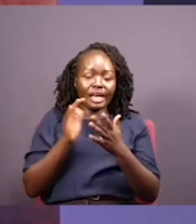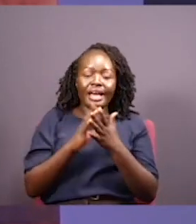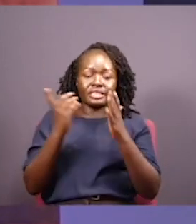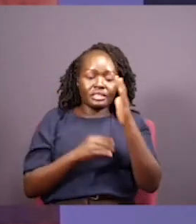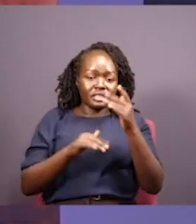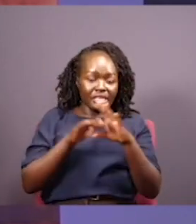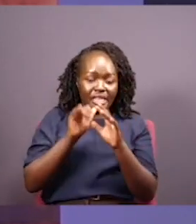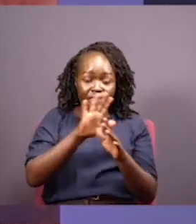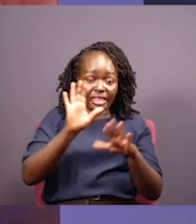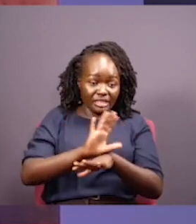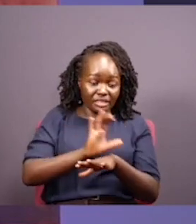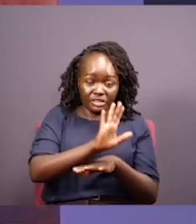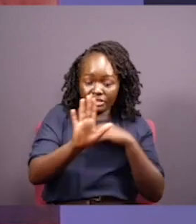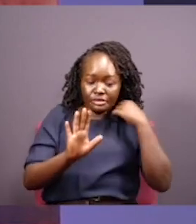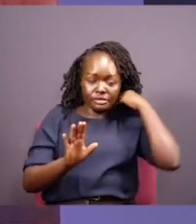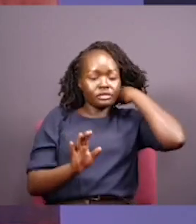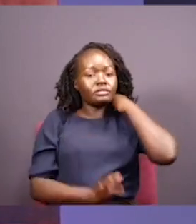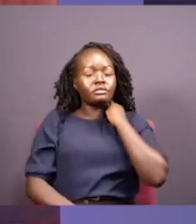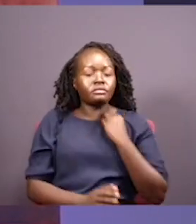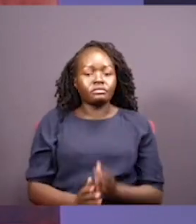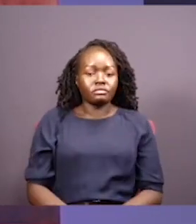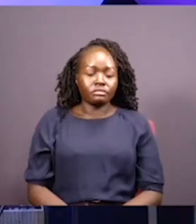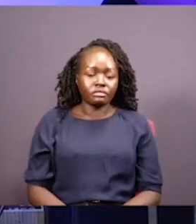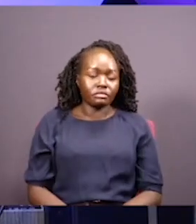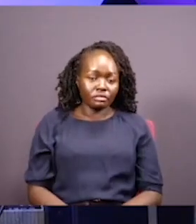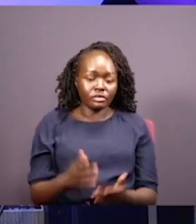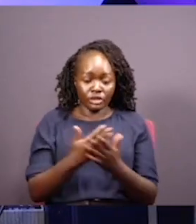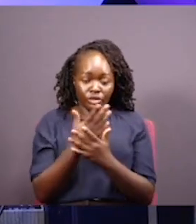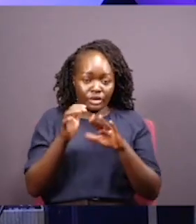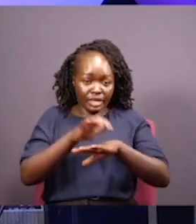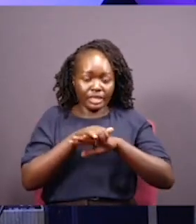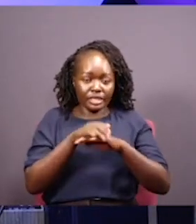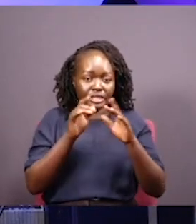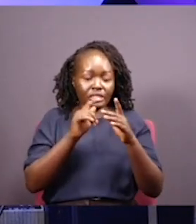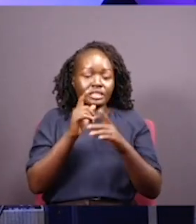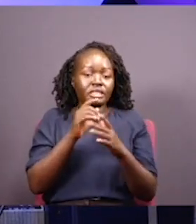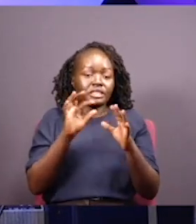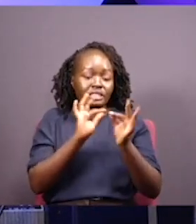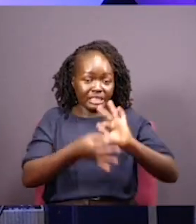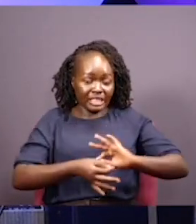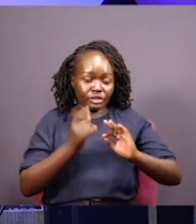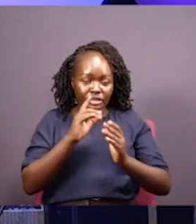synagogues. The New English Translation puts it like this.